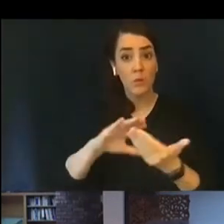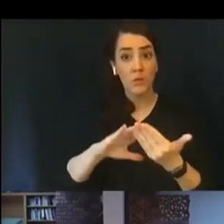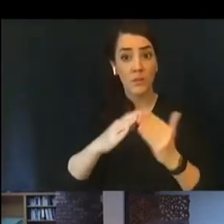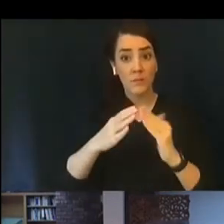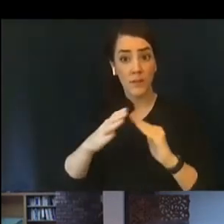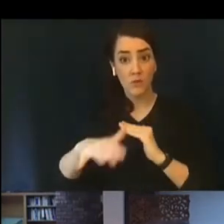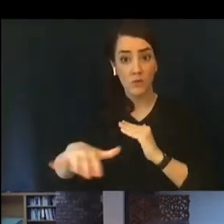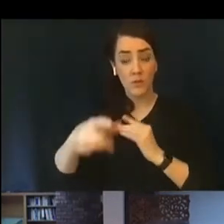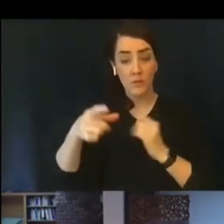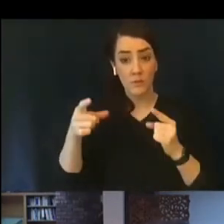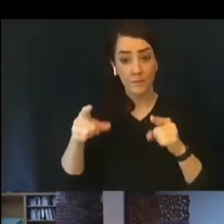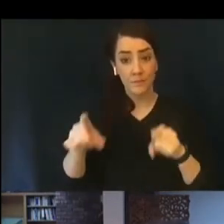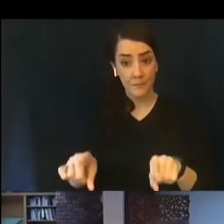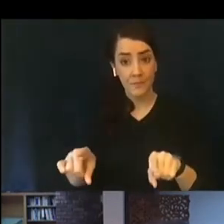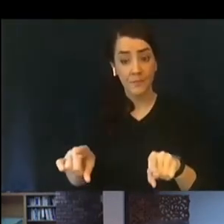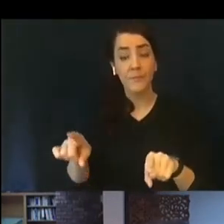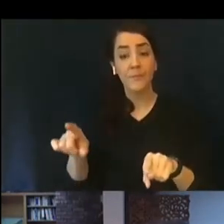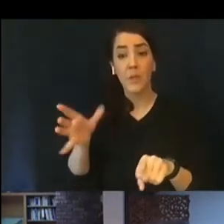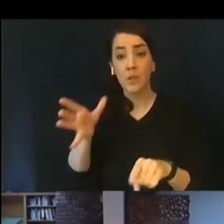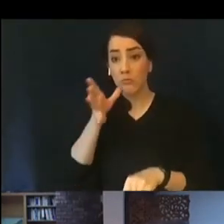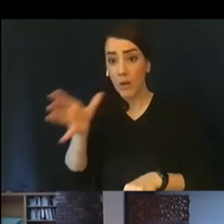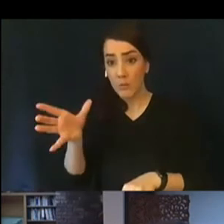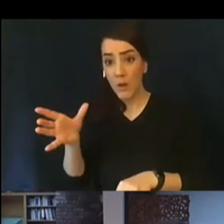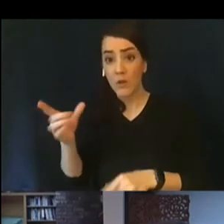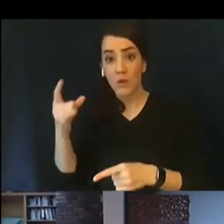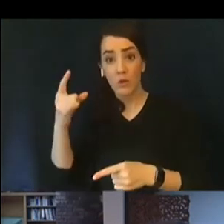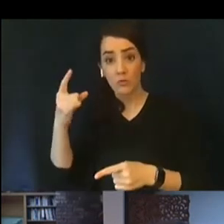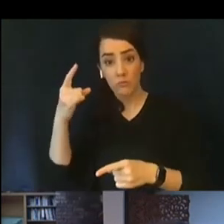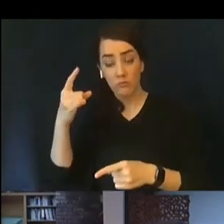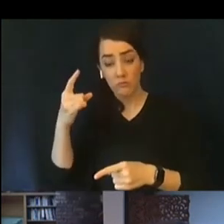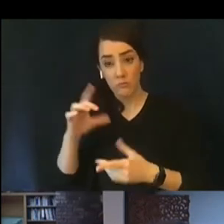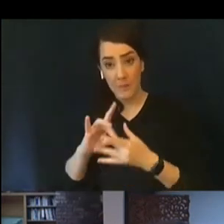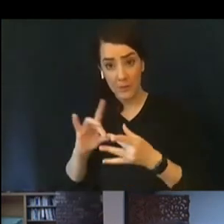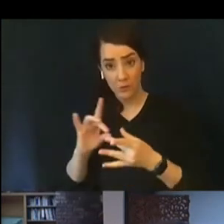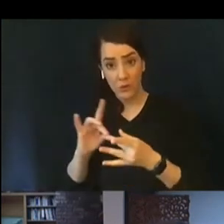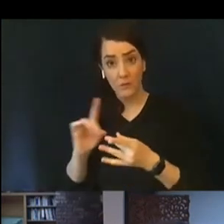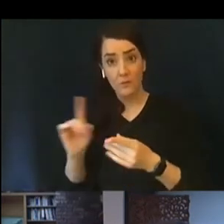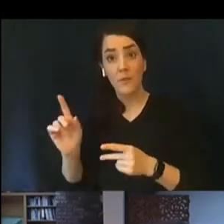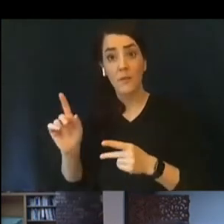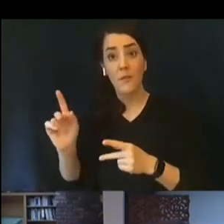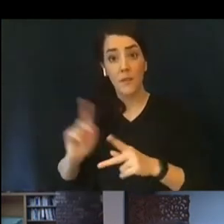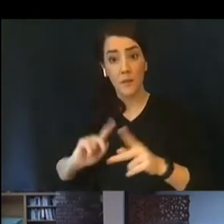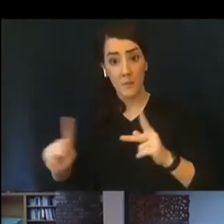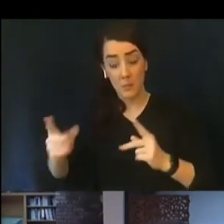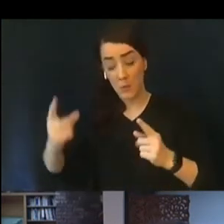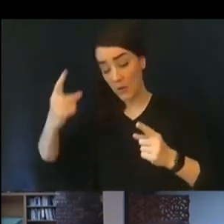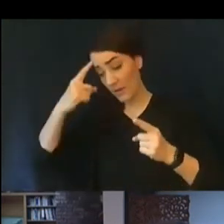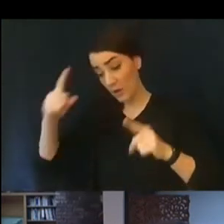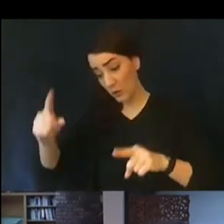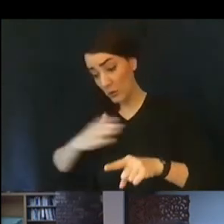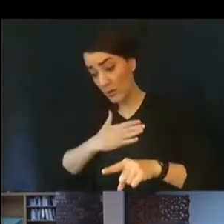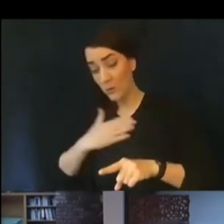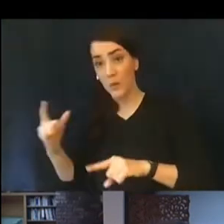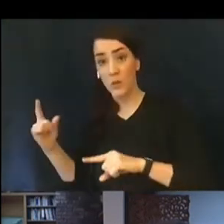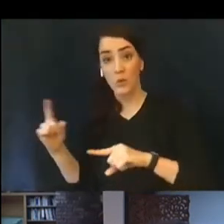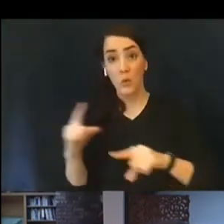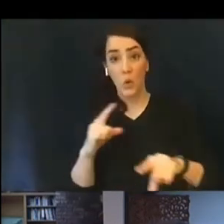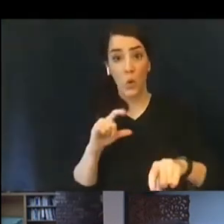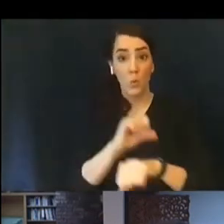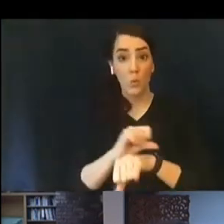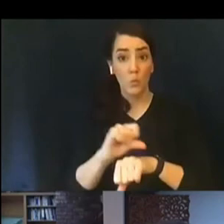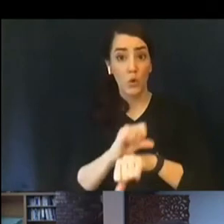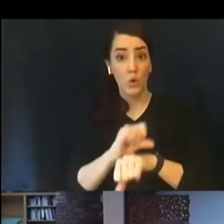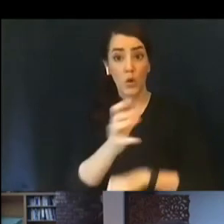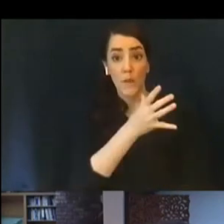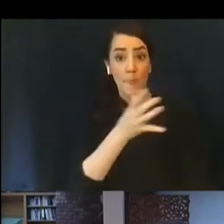agreed to go to work on the collective farm would get food relief. And also, she